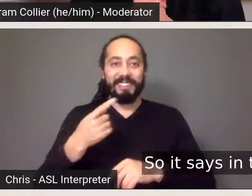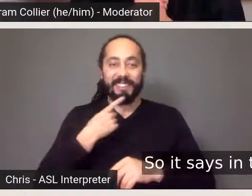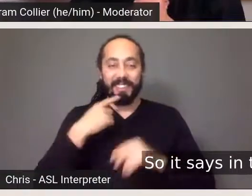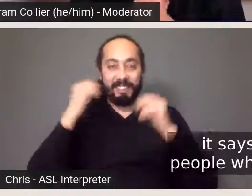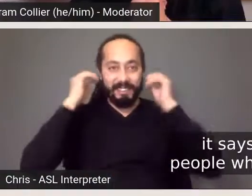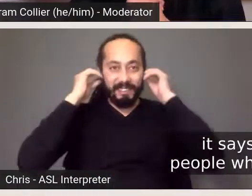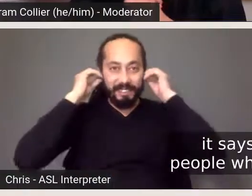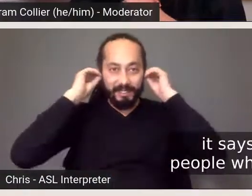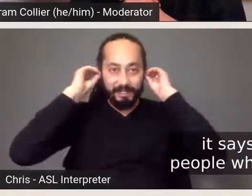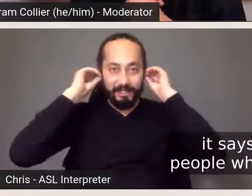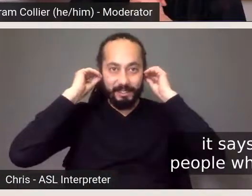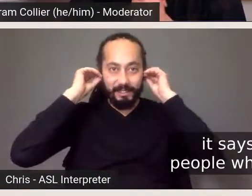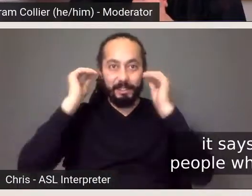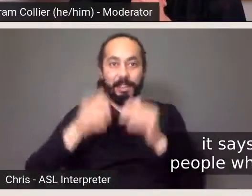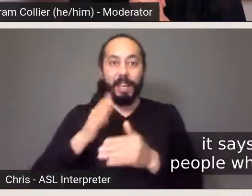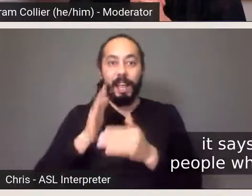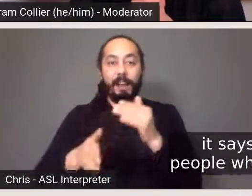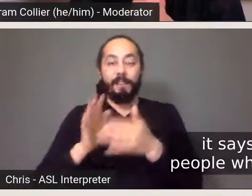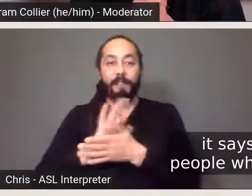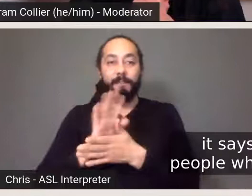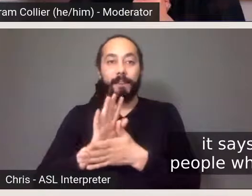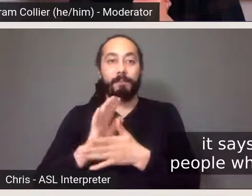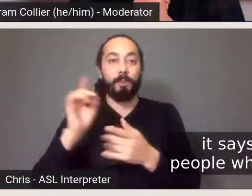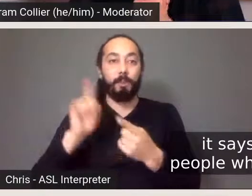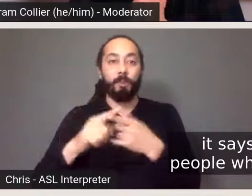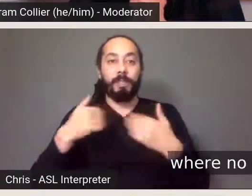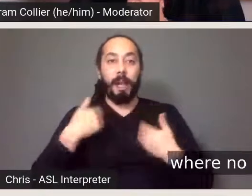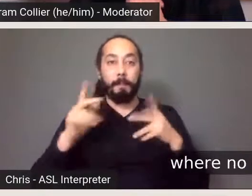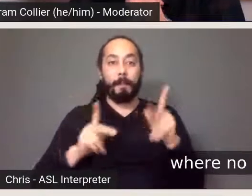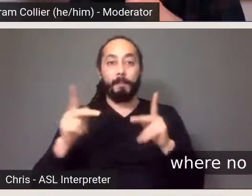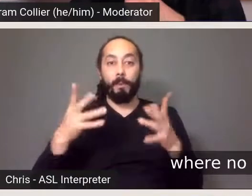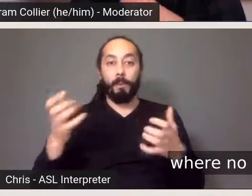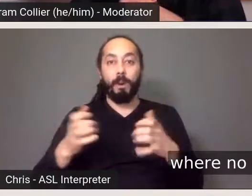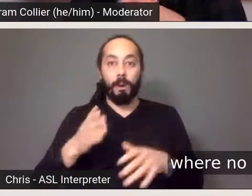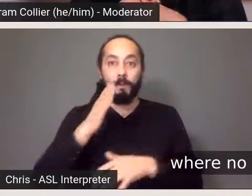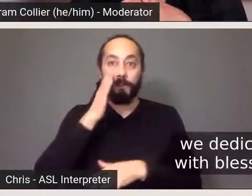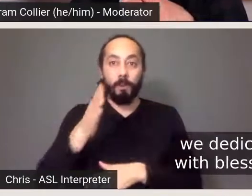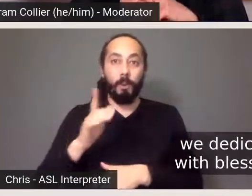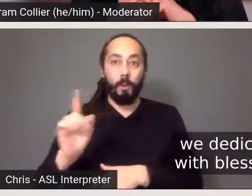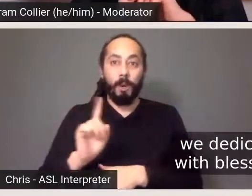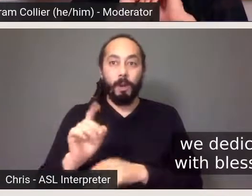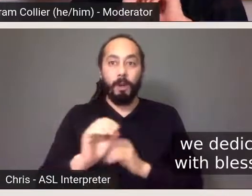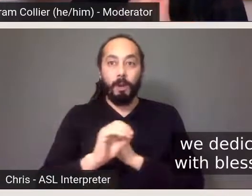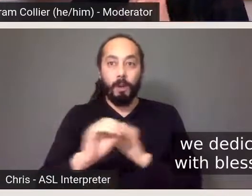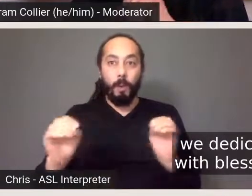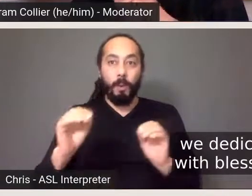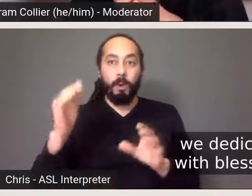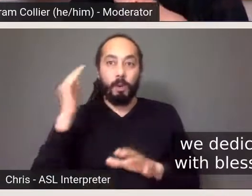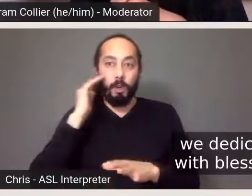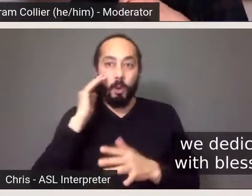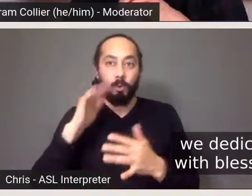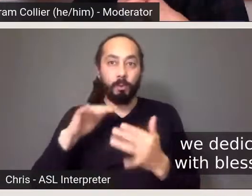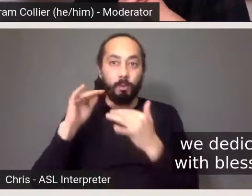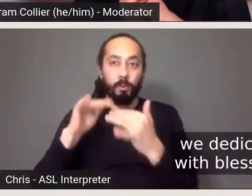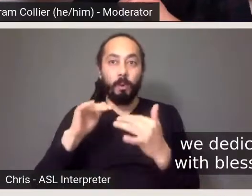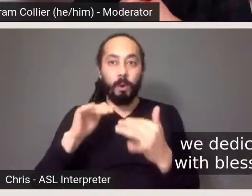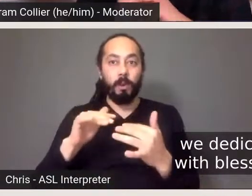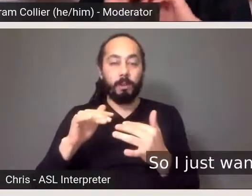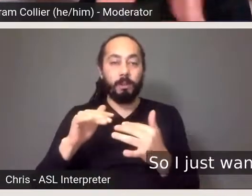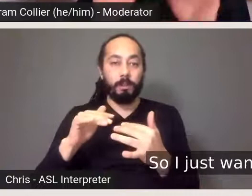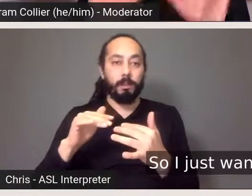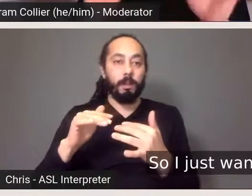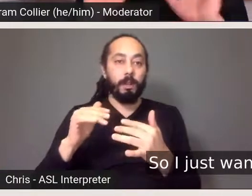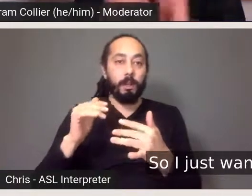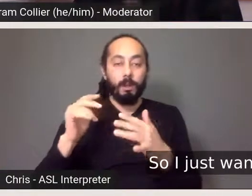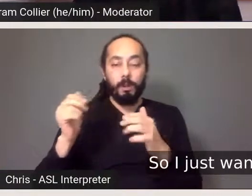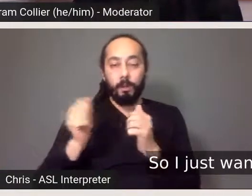end of the film, it says, "To young people who want a future where no one knows war, we dedicate this movie with blessing and envy."